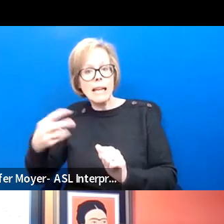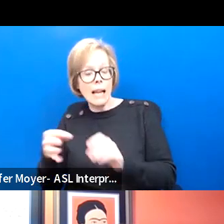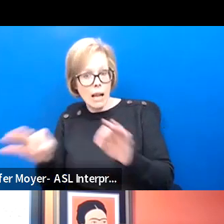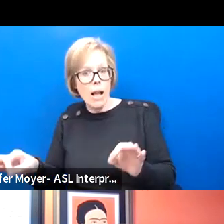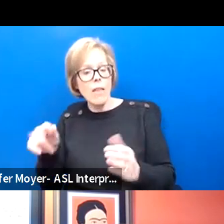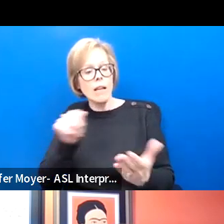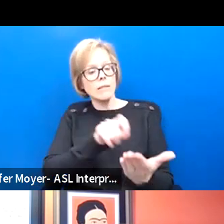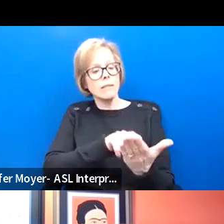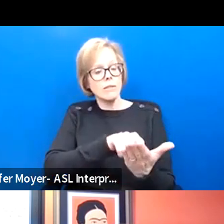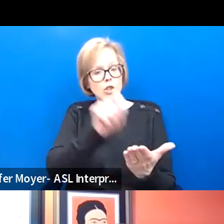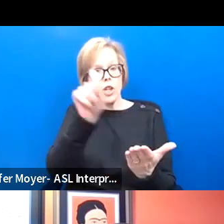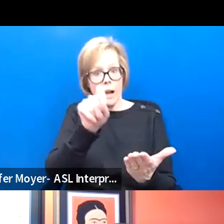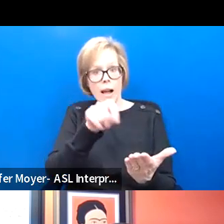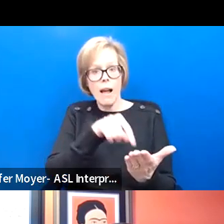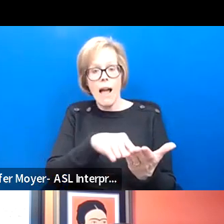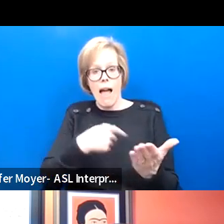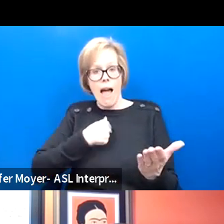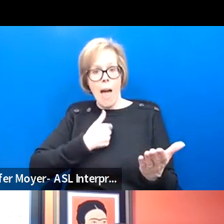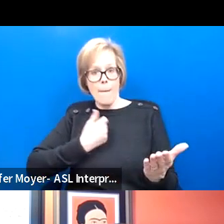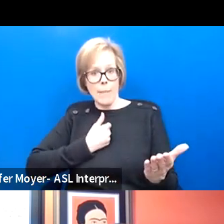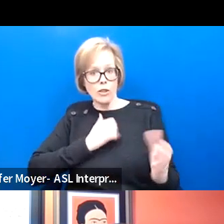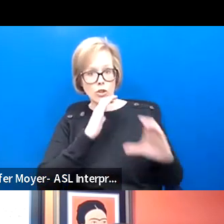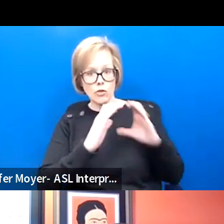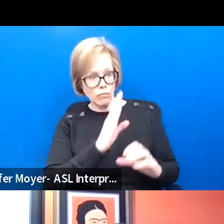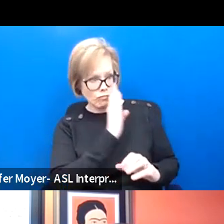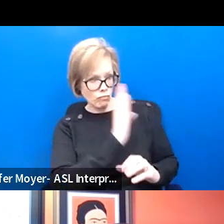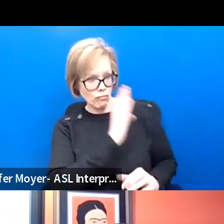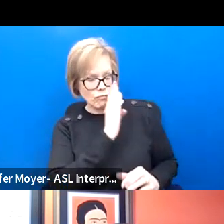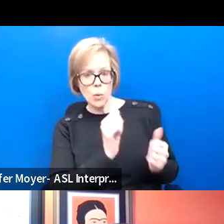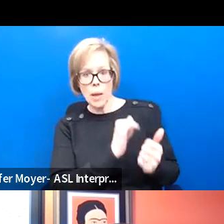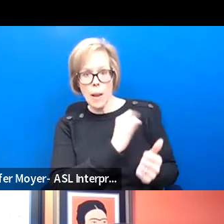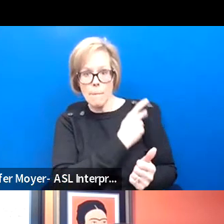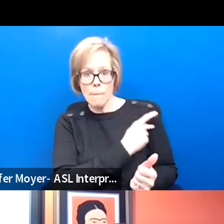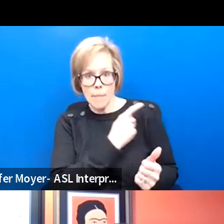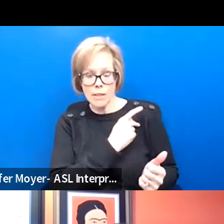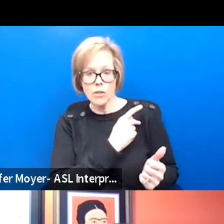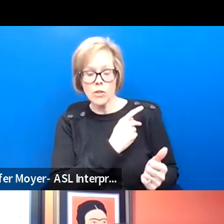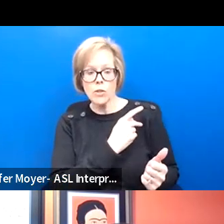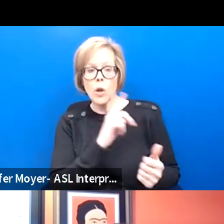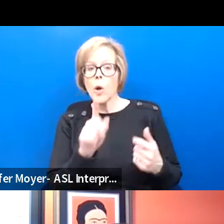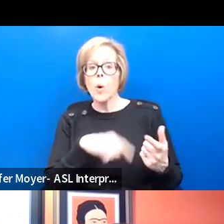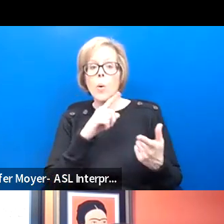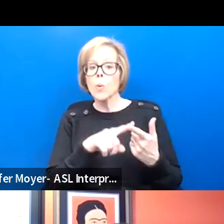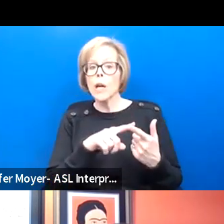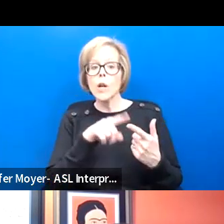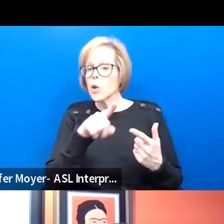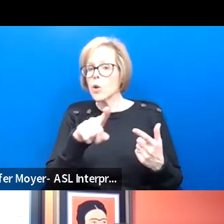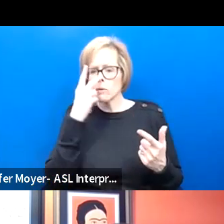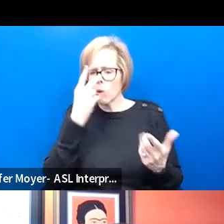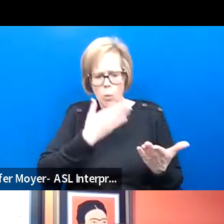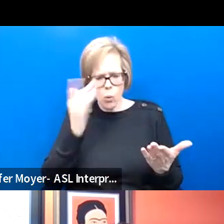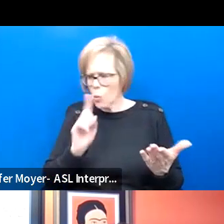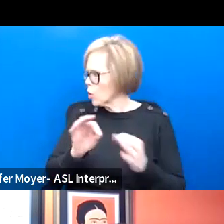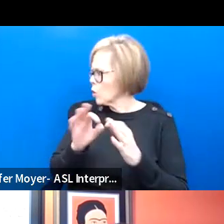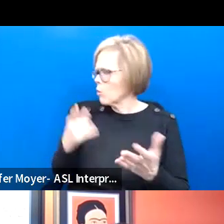check off the box that's saying that I myself communicated directly with this patient. So that when you didn't see the interpreter documentation, you